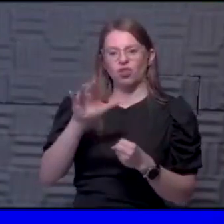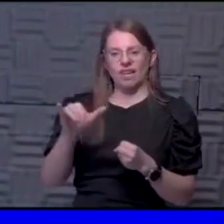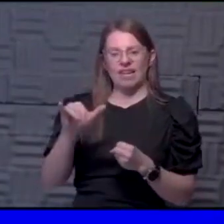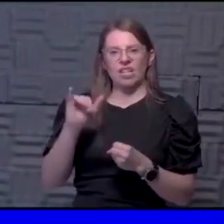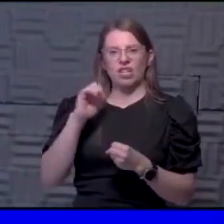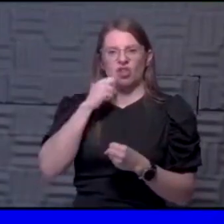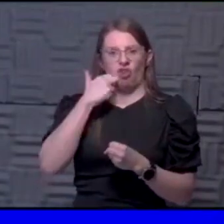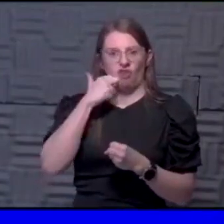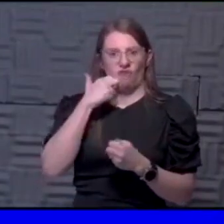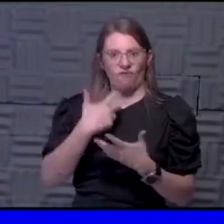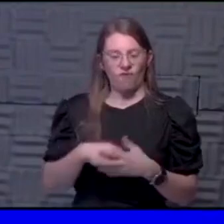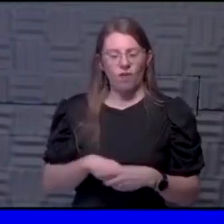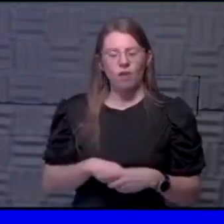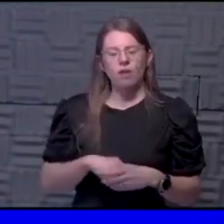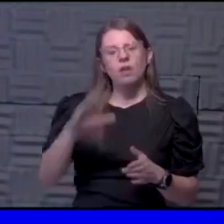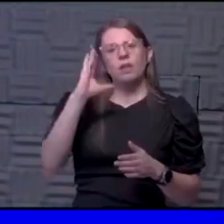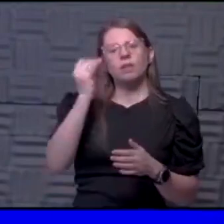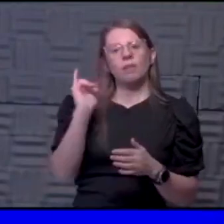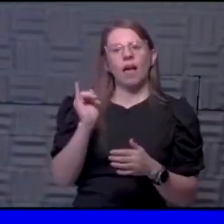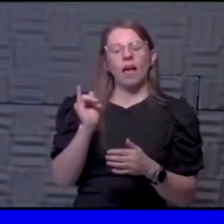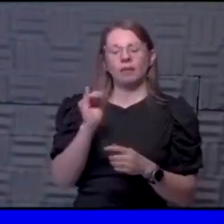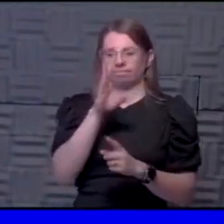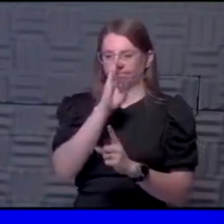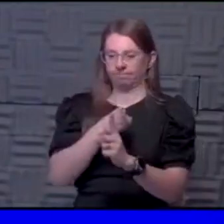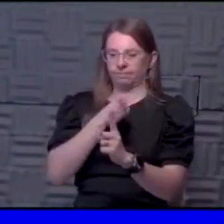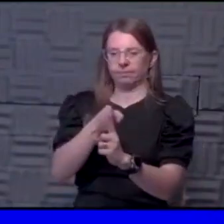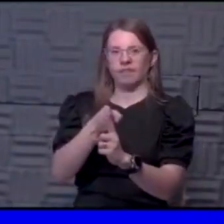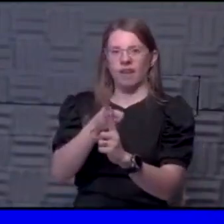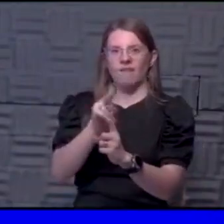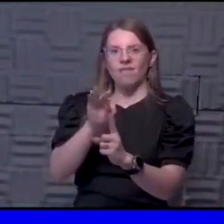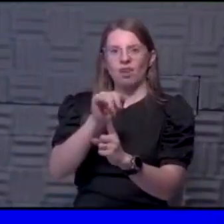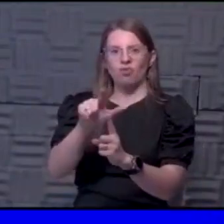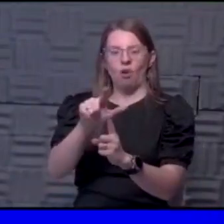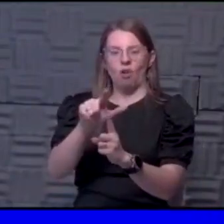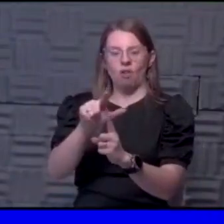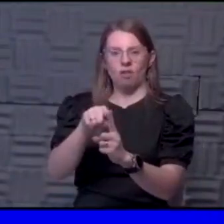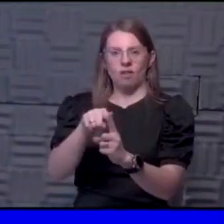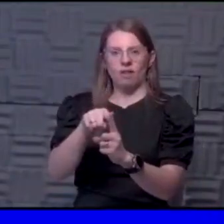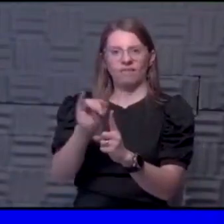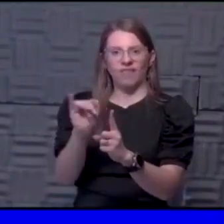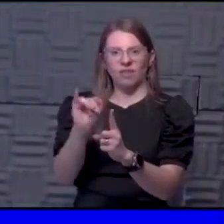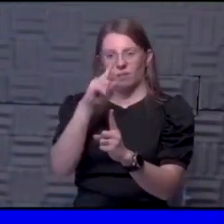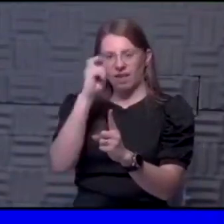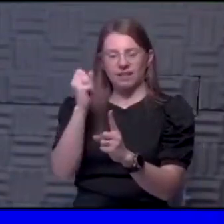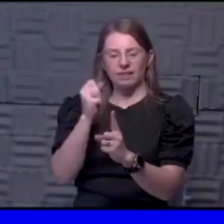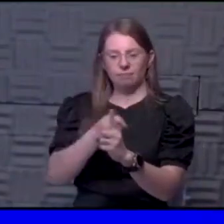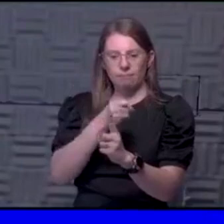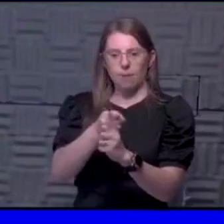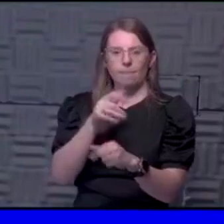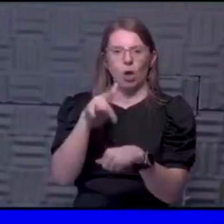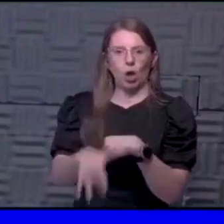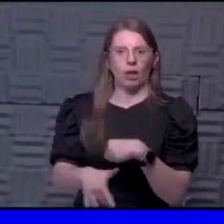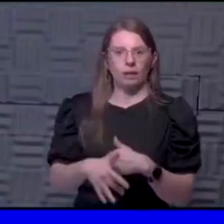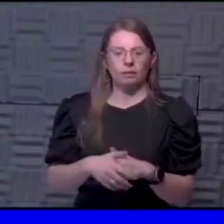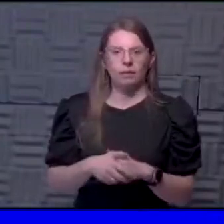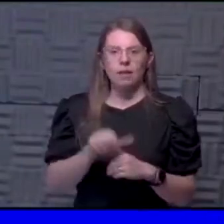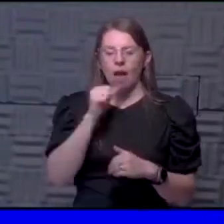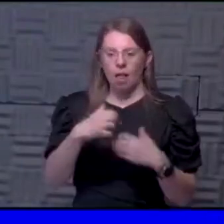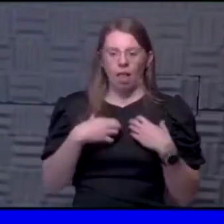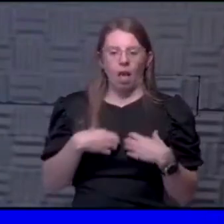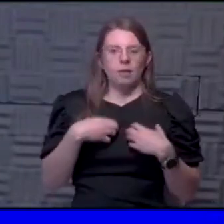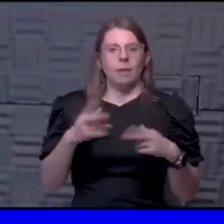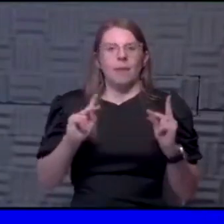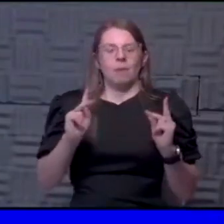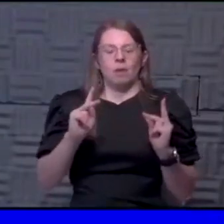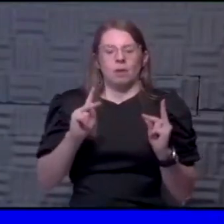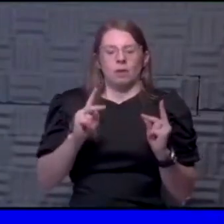it seems to be like it is a direct viral infection of those areas because it happens early. And it's not like in the lungs where we see